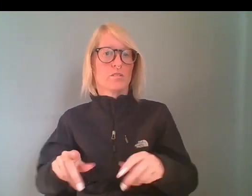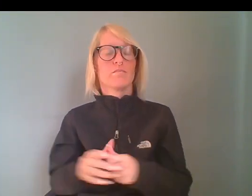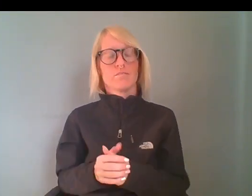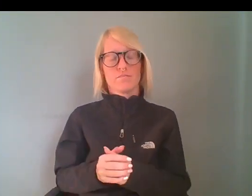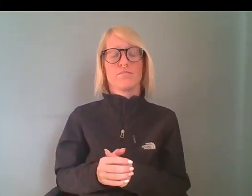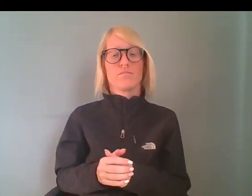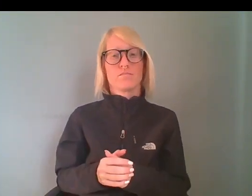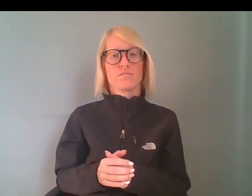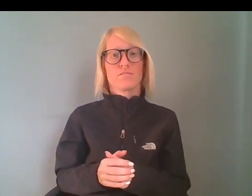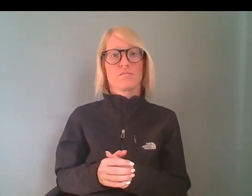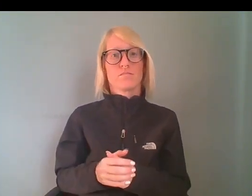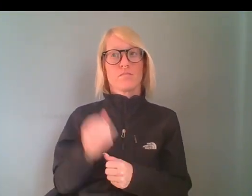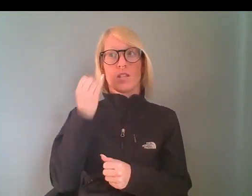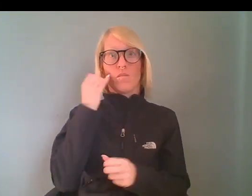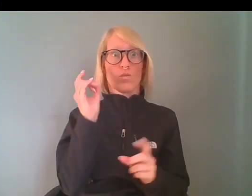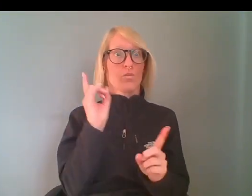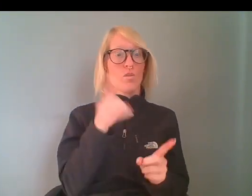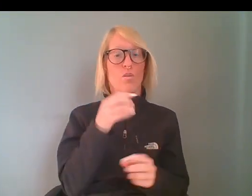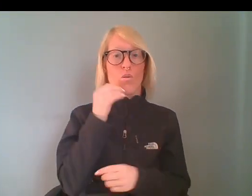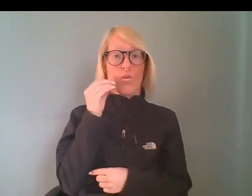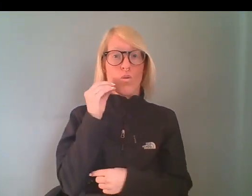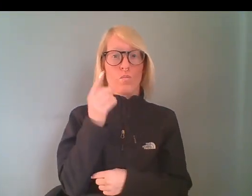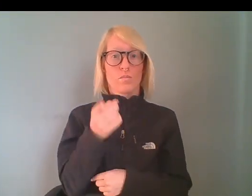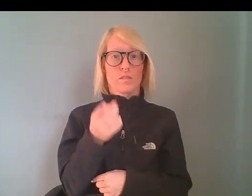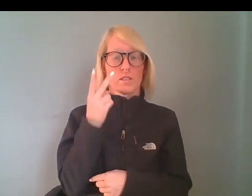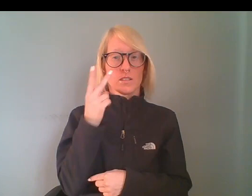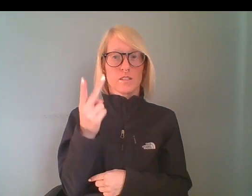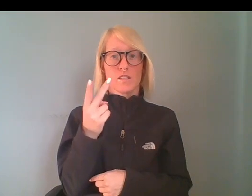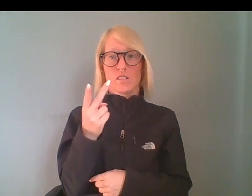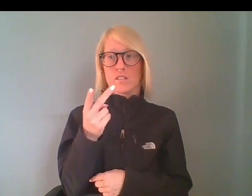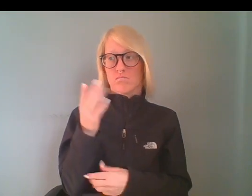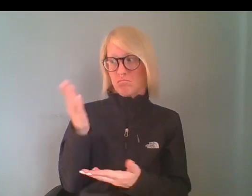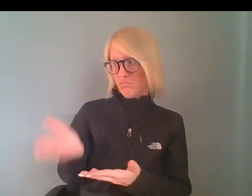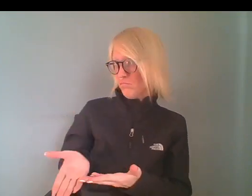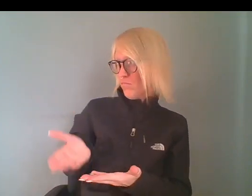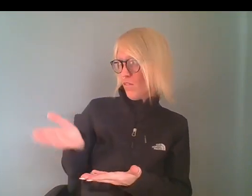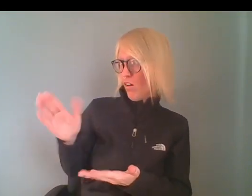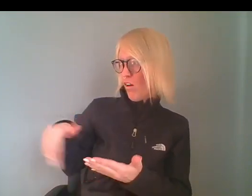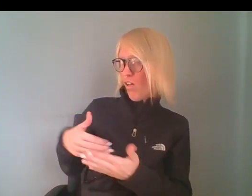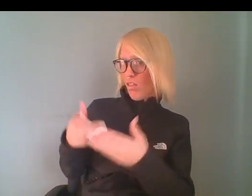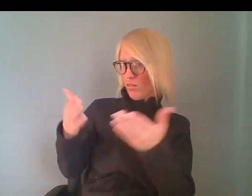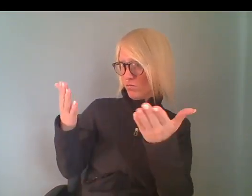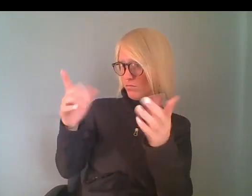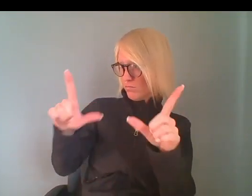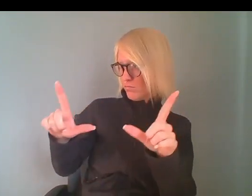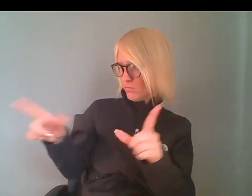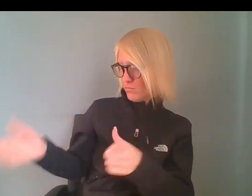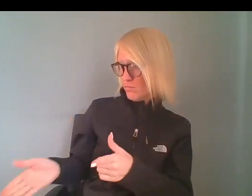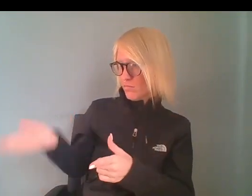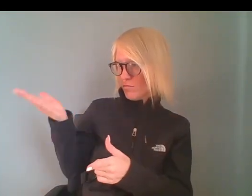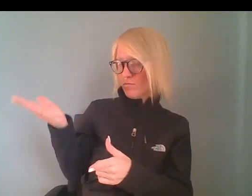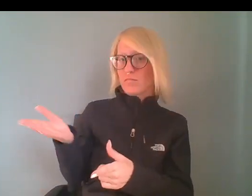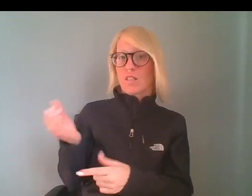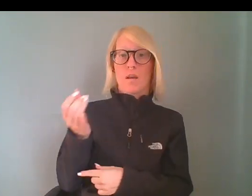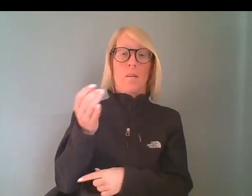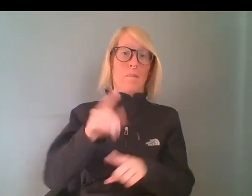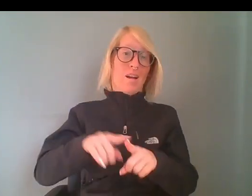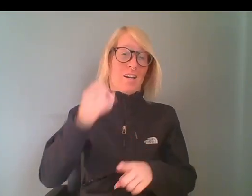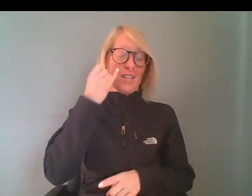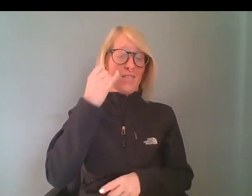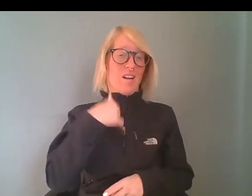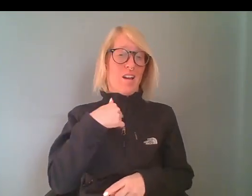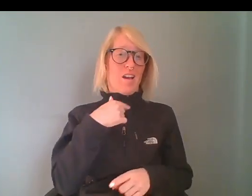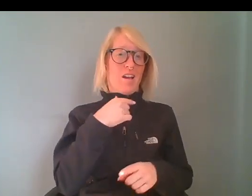say twitter.com/TinaArnoldi, you're going to see everything that I'm talking about. If I had protected that, you wouldn't be able to see